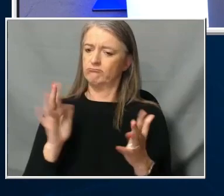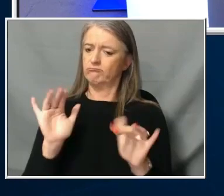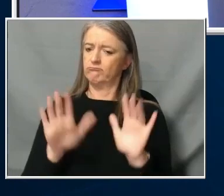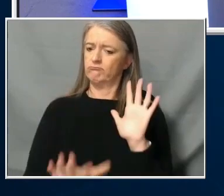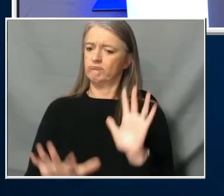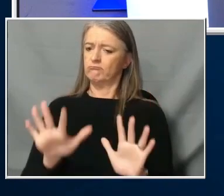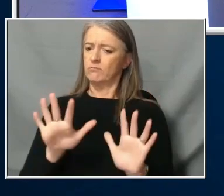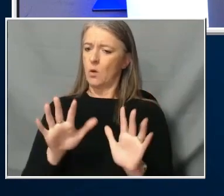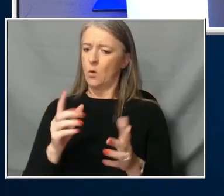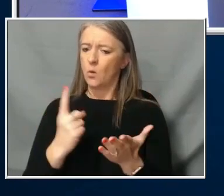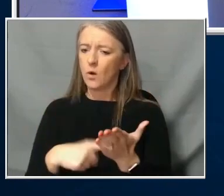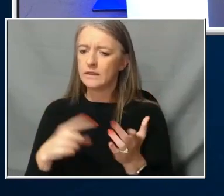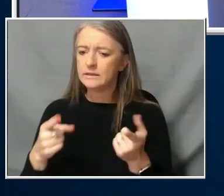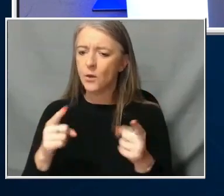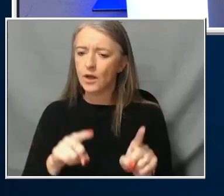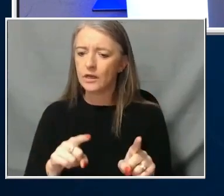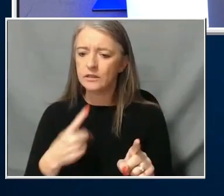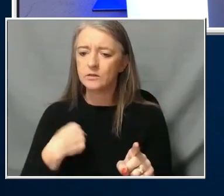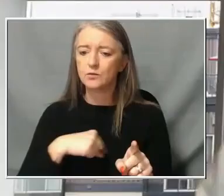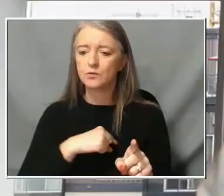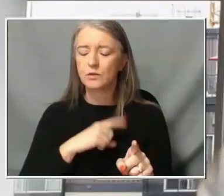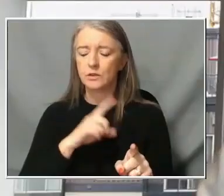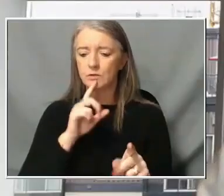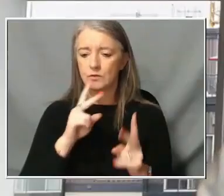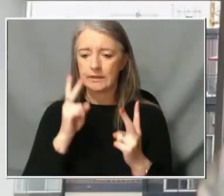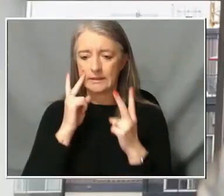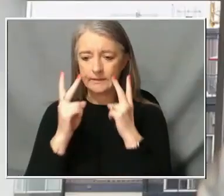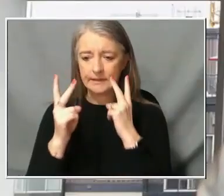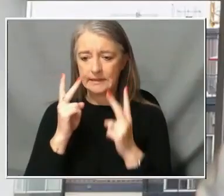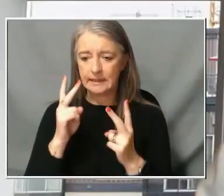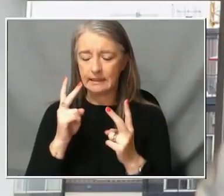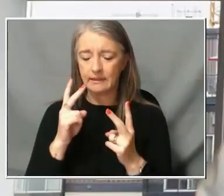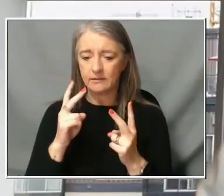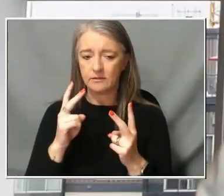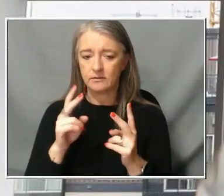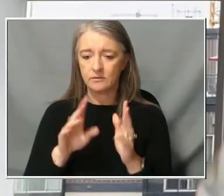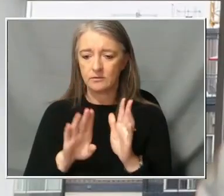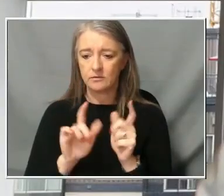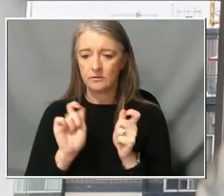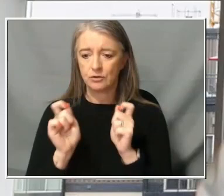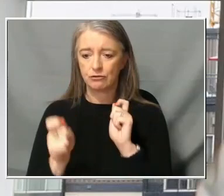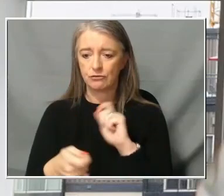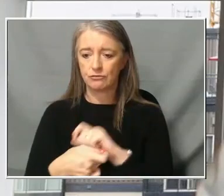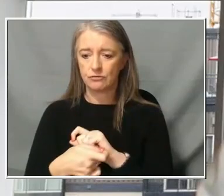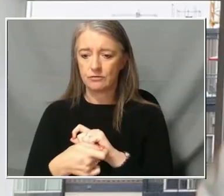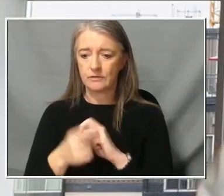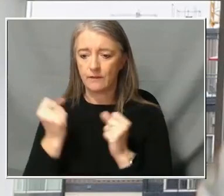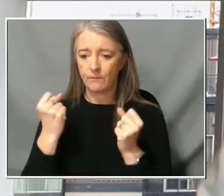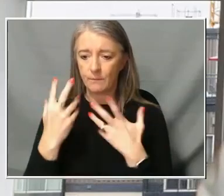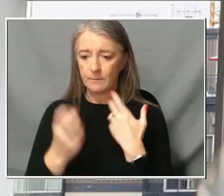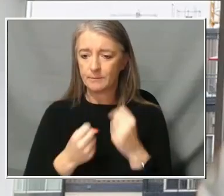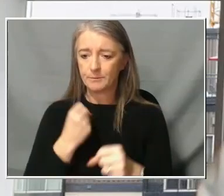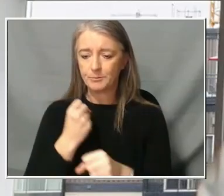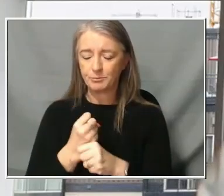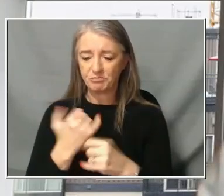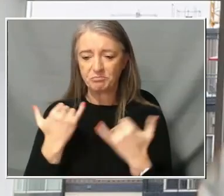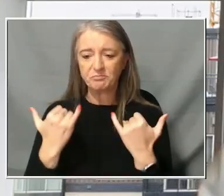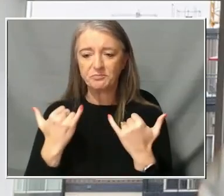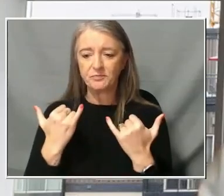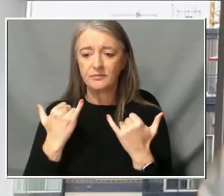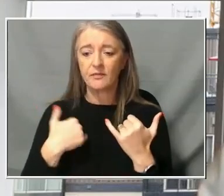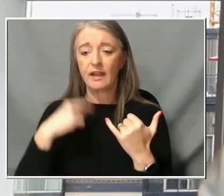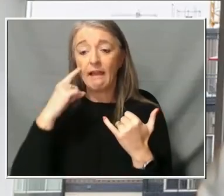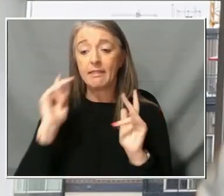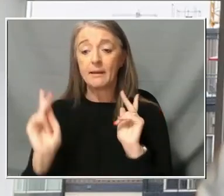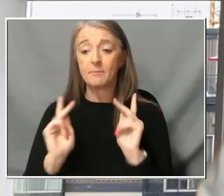going on? We've really been seeing this dramatic trend for many years now, and I think